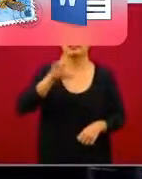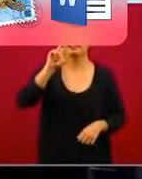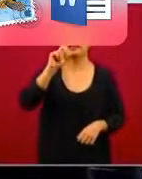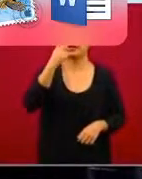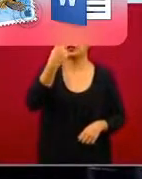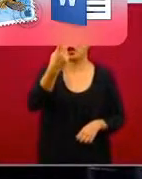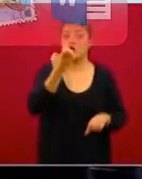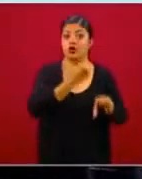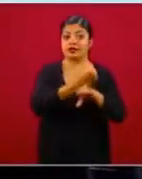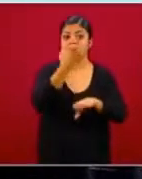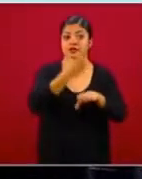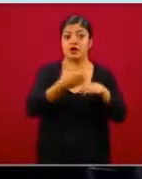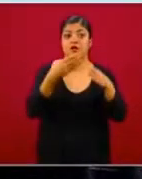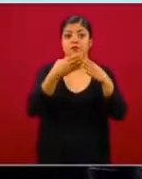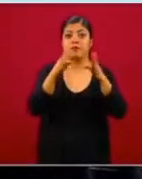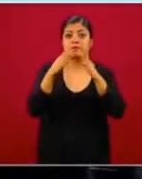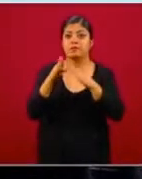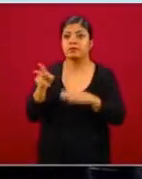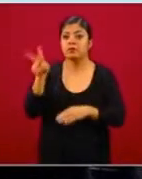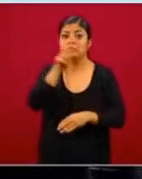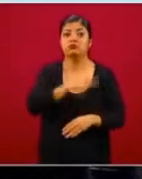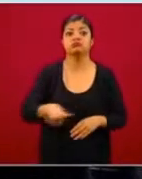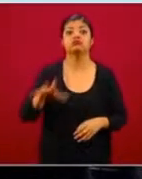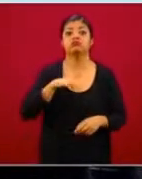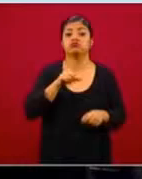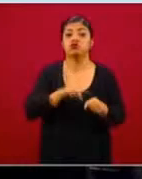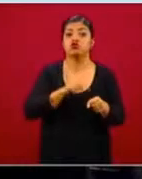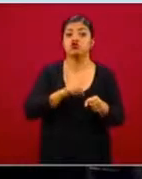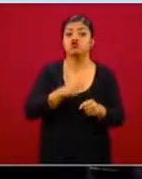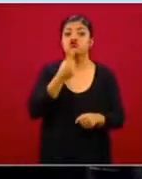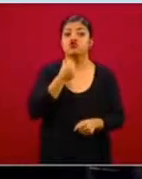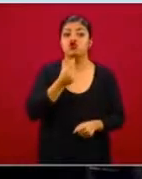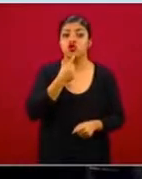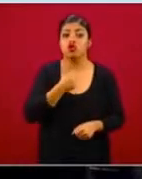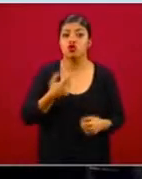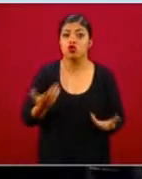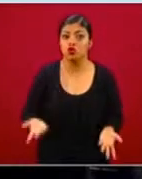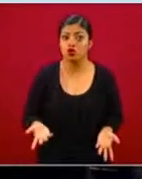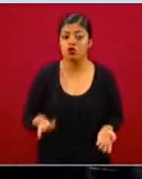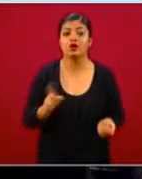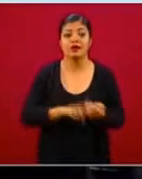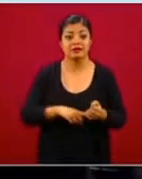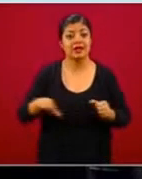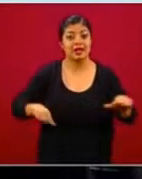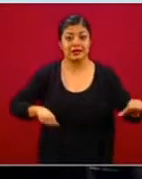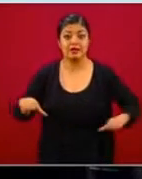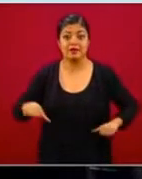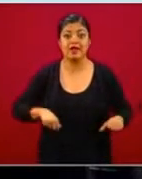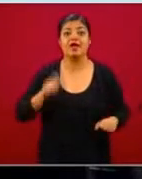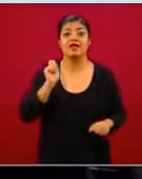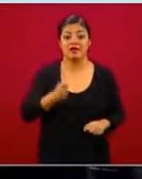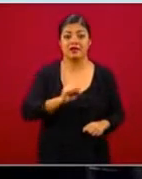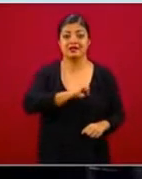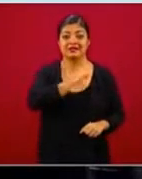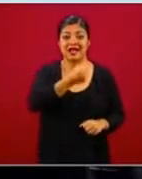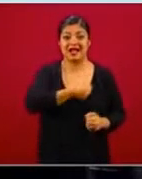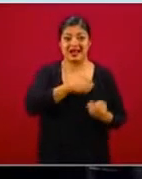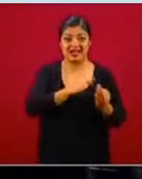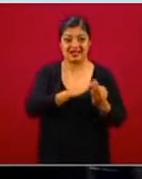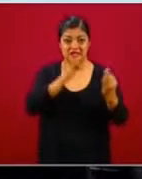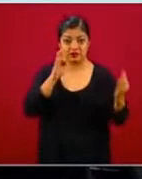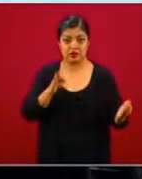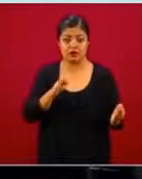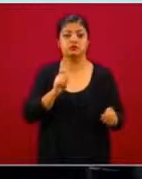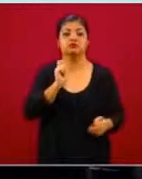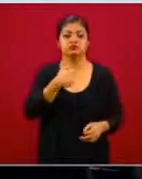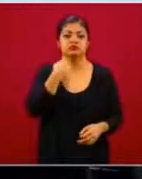initiative nationally. This week, as of this week, there have been 31 states in red, and